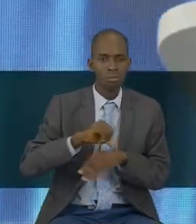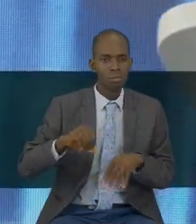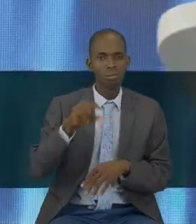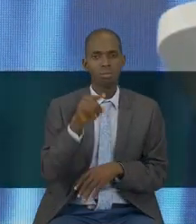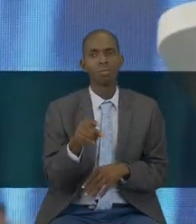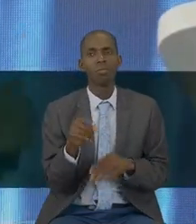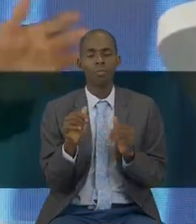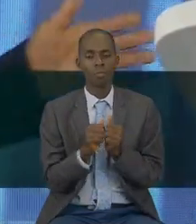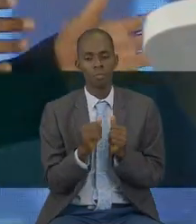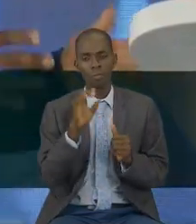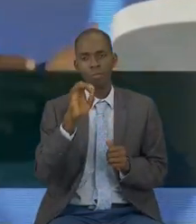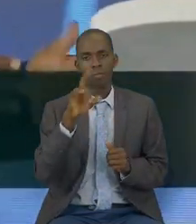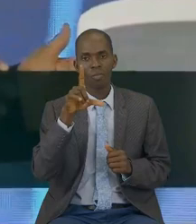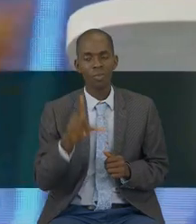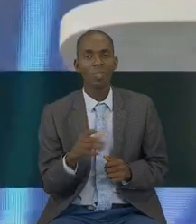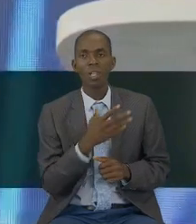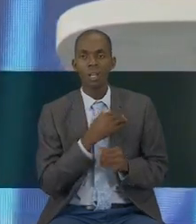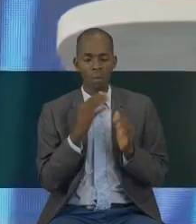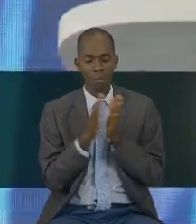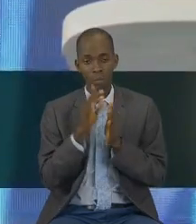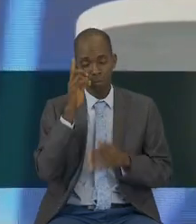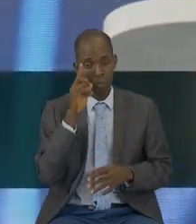anoint him with oil and pray for